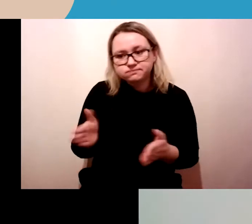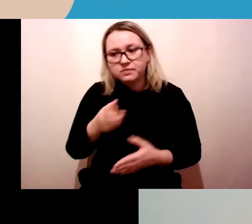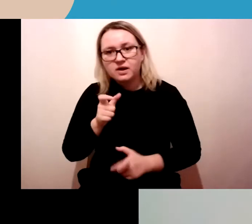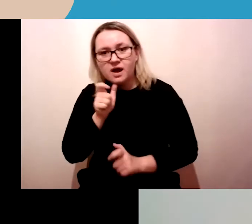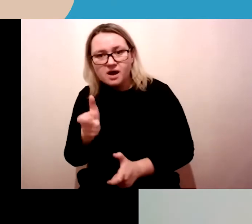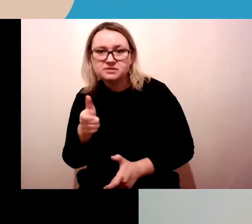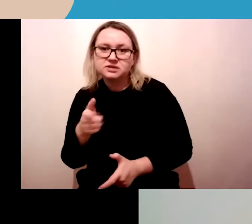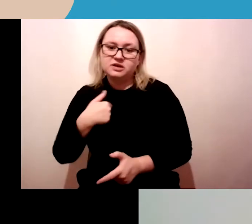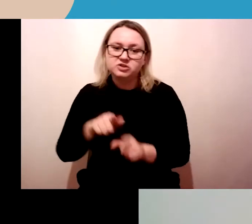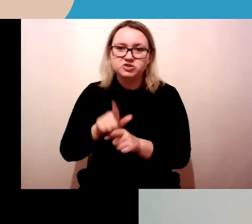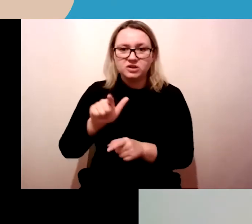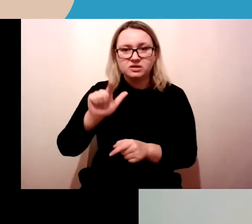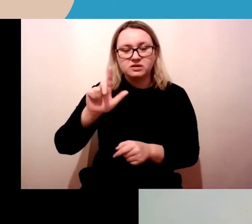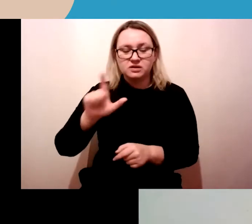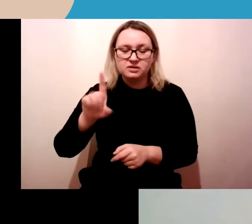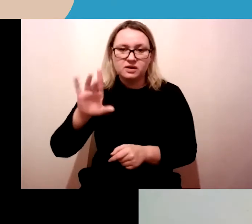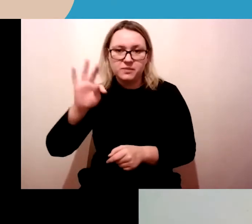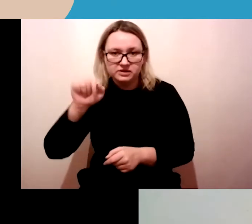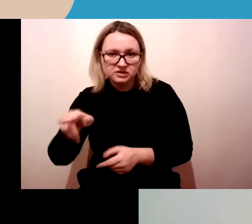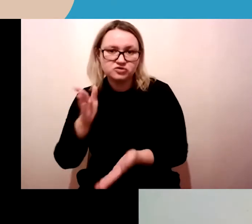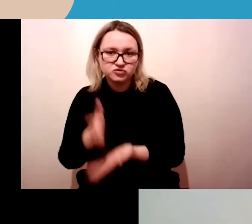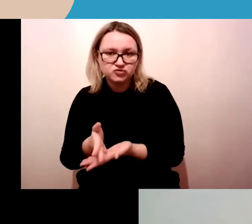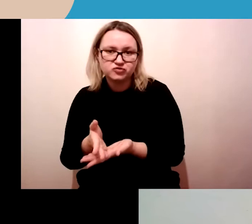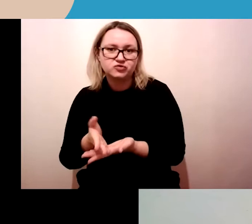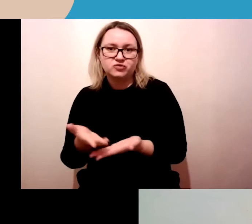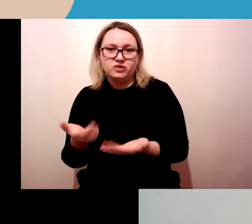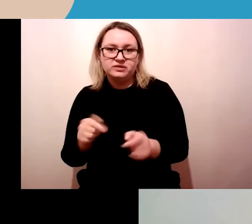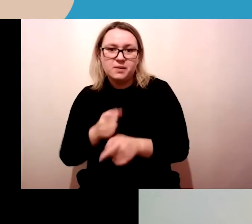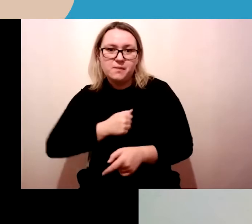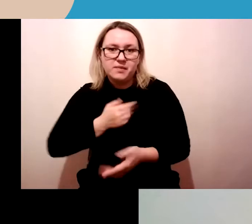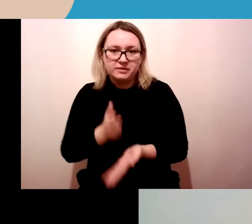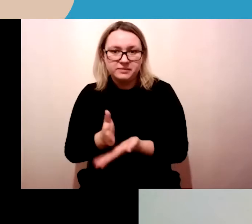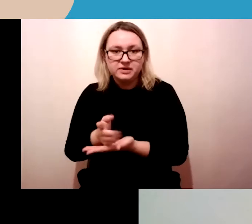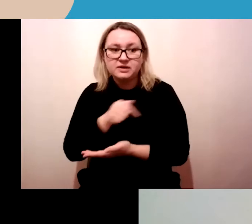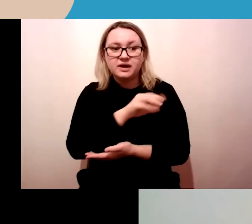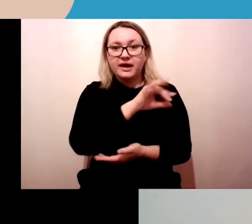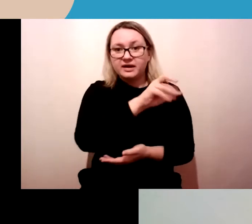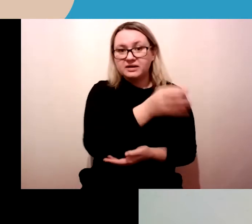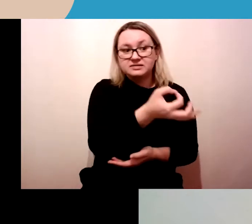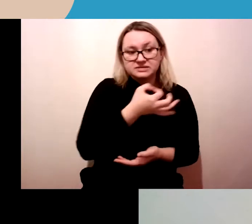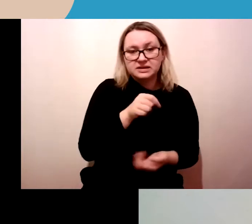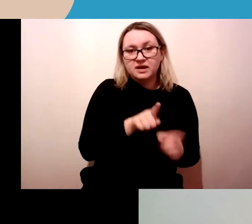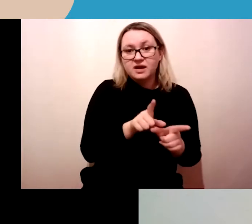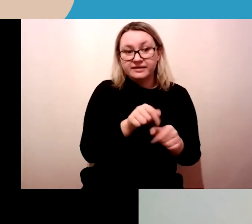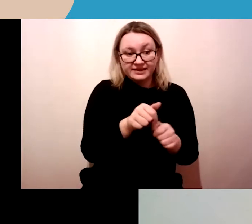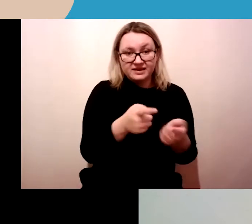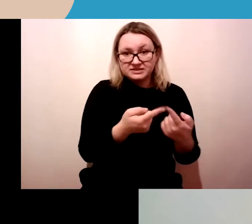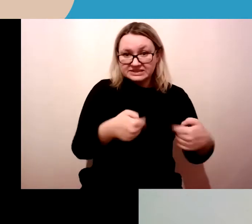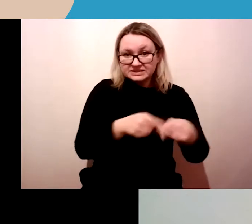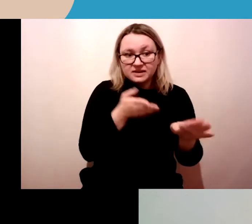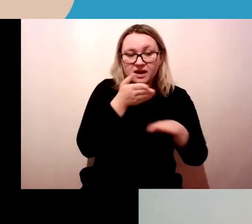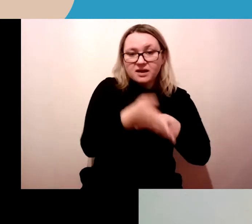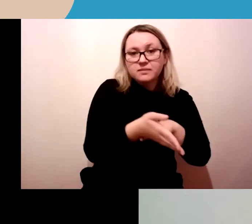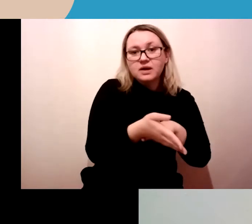children have fear to reveal or to say something, as Eglė has